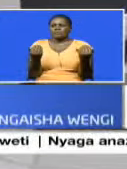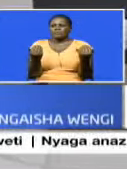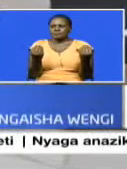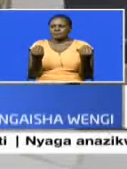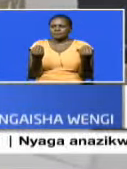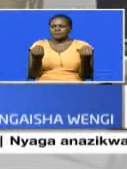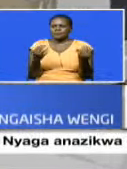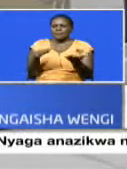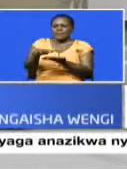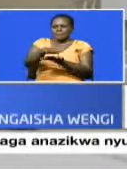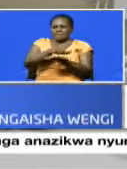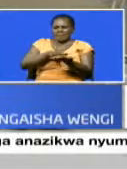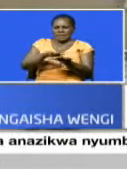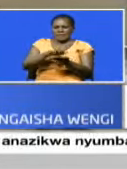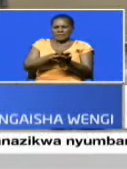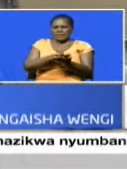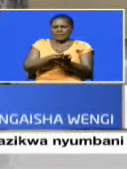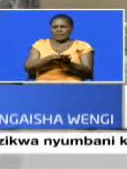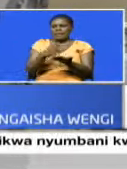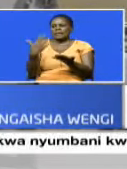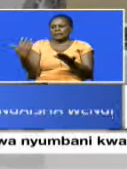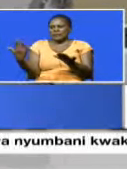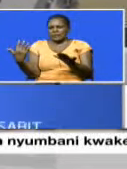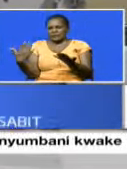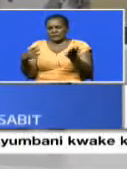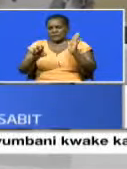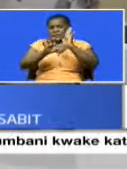the basic facilities like